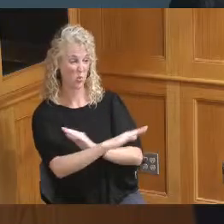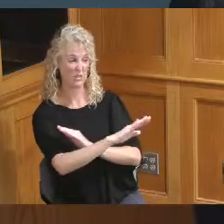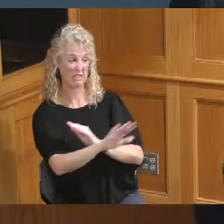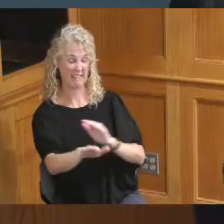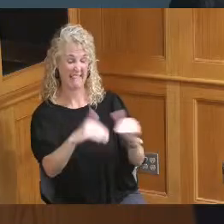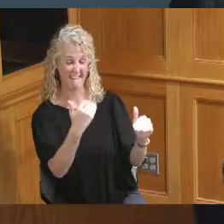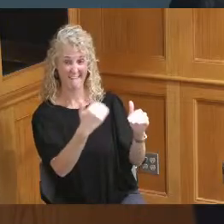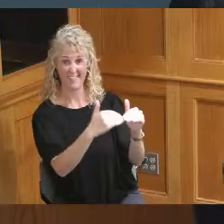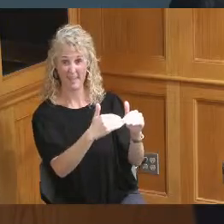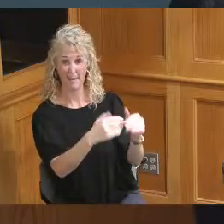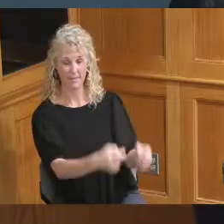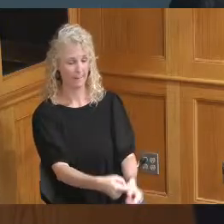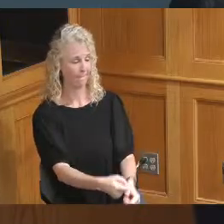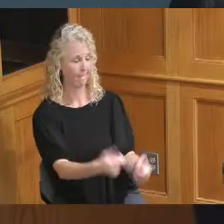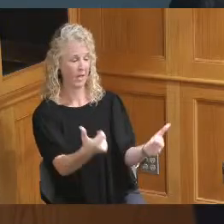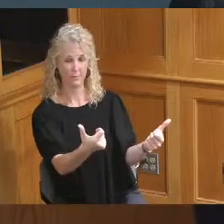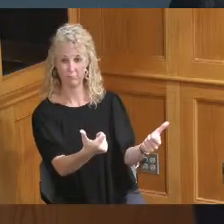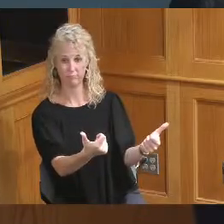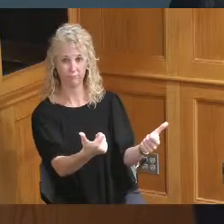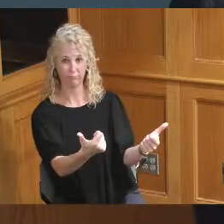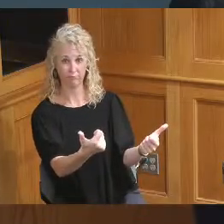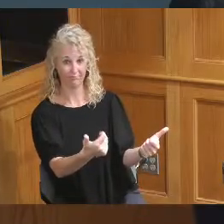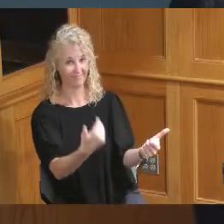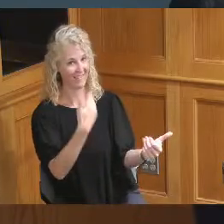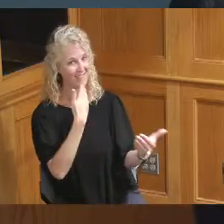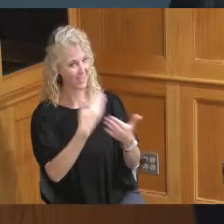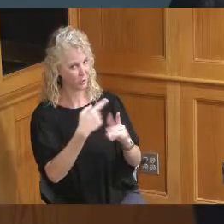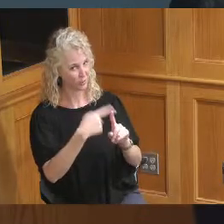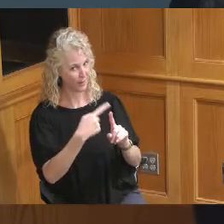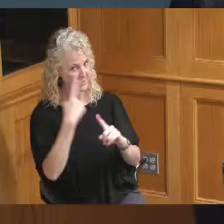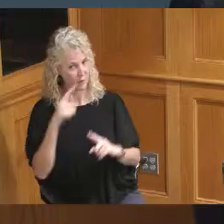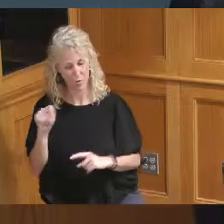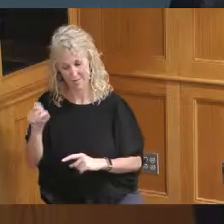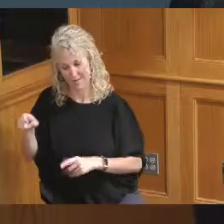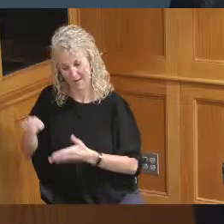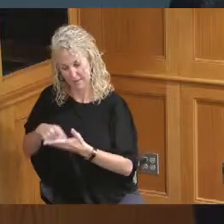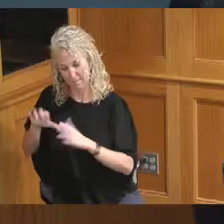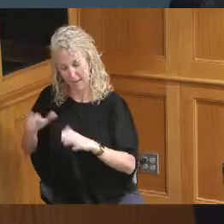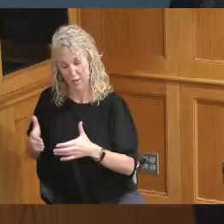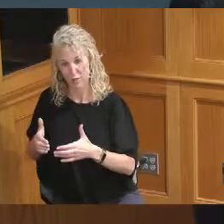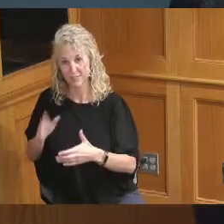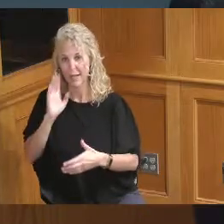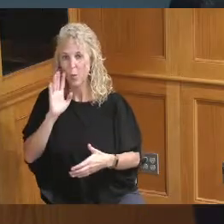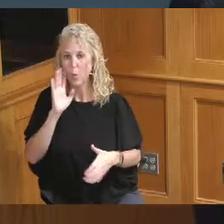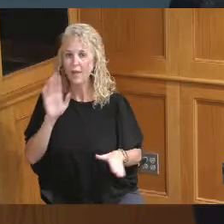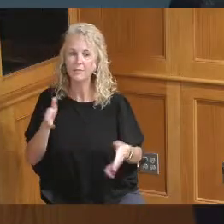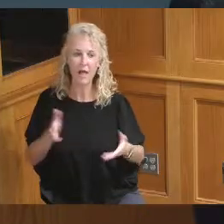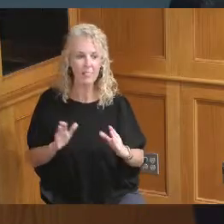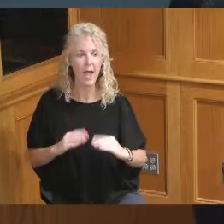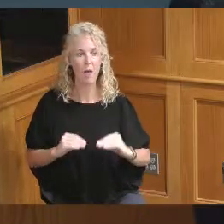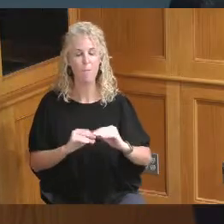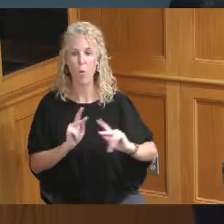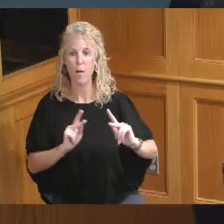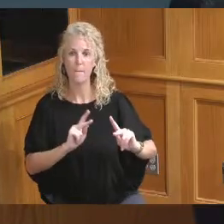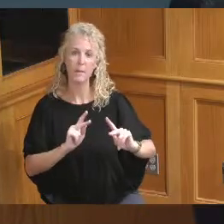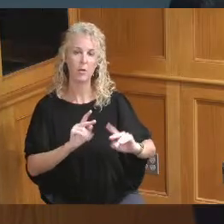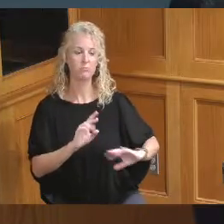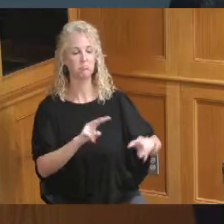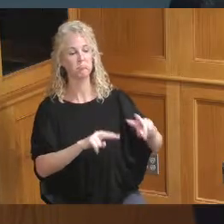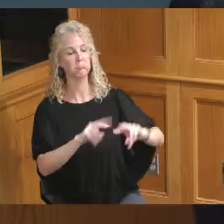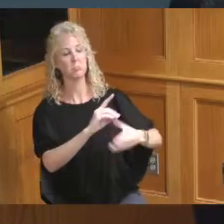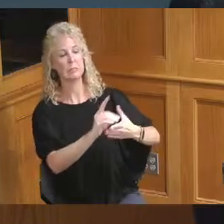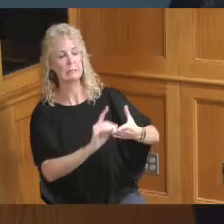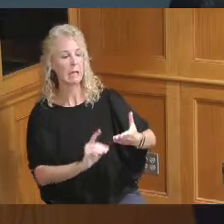restrict that development. And so that is good for the taxpayers. It'll open up the urban design review process.